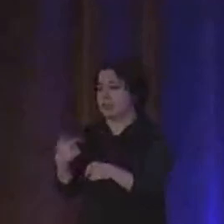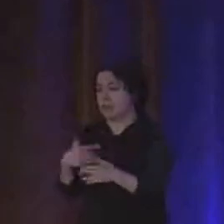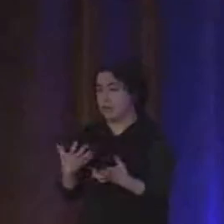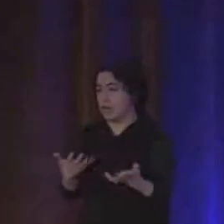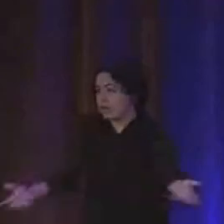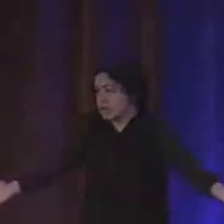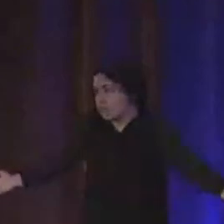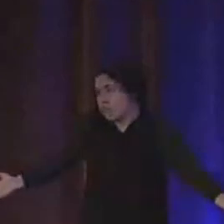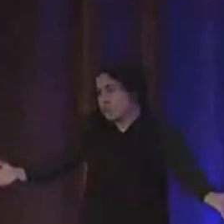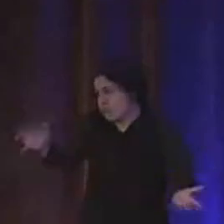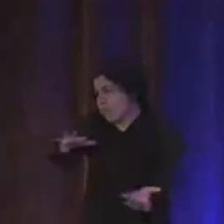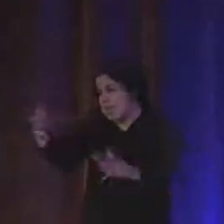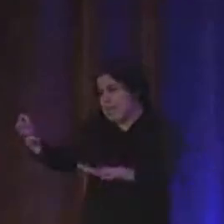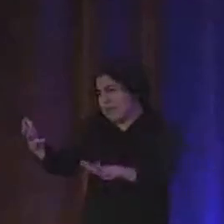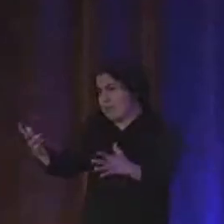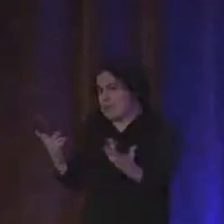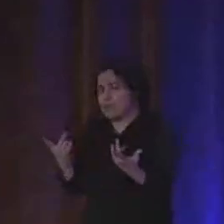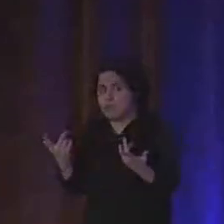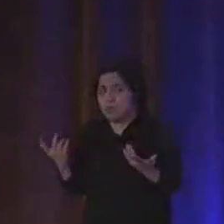wrong?